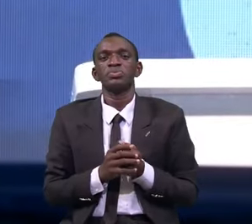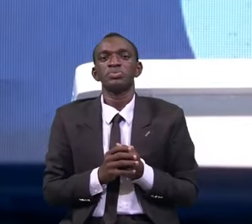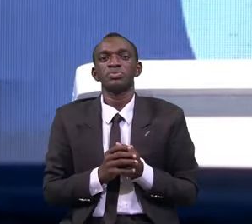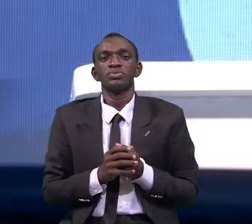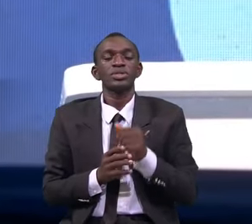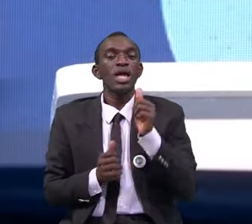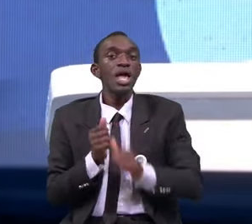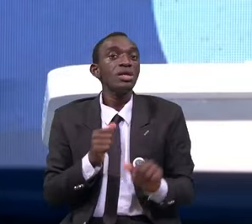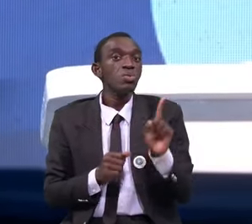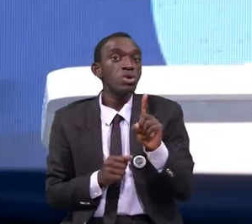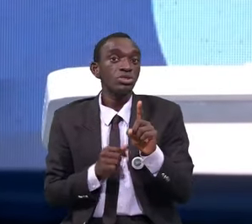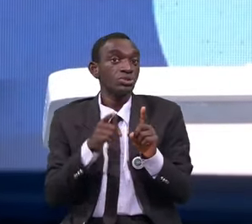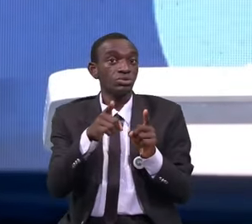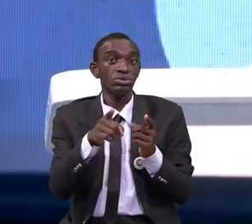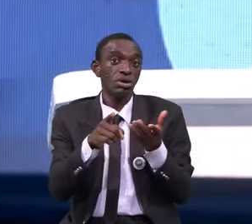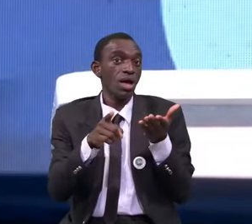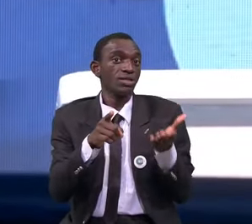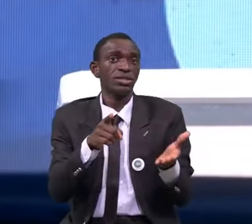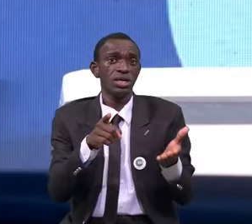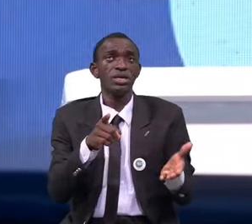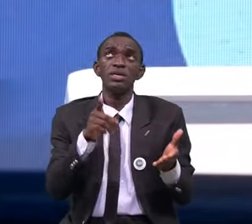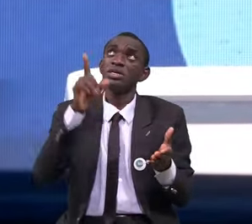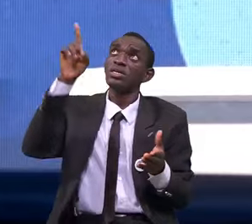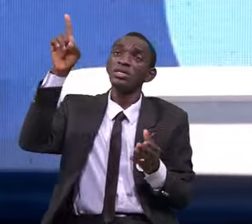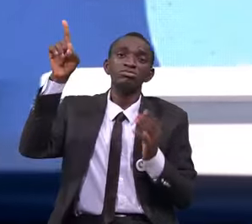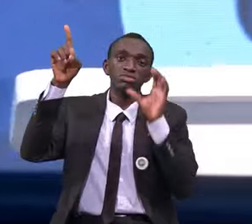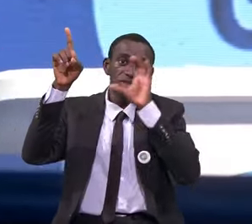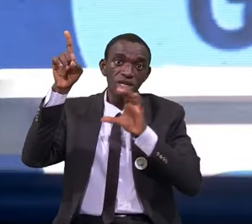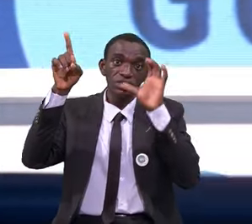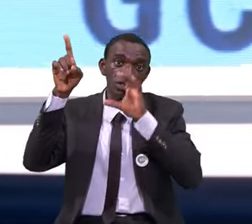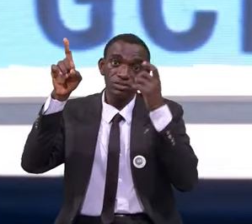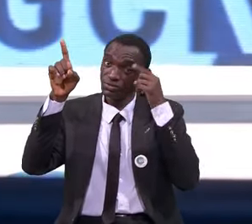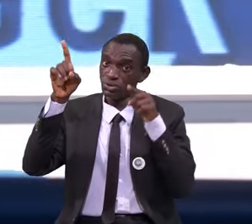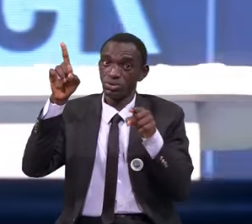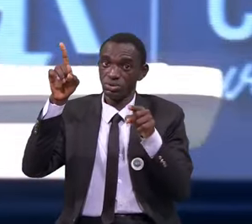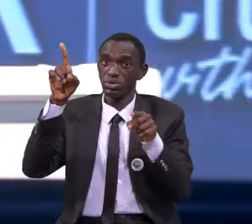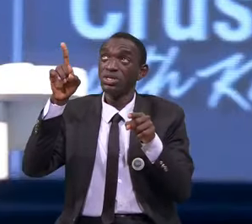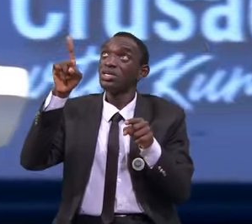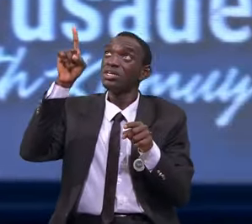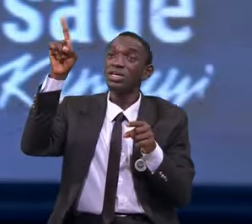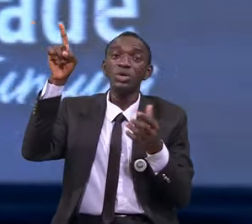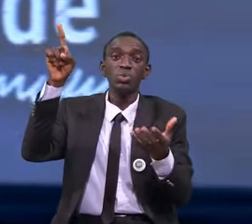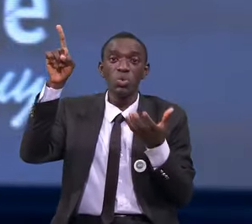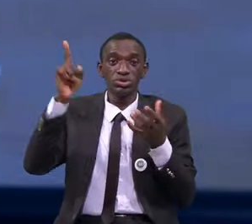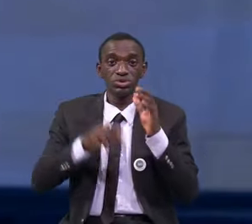Wherever you are, the Lord is looking for you. He wants to touch your heart,